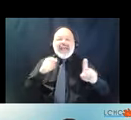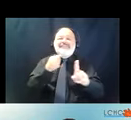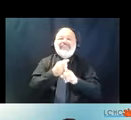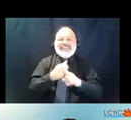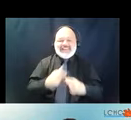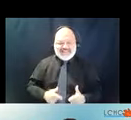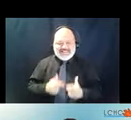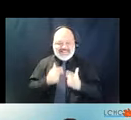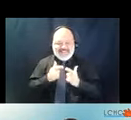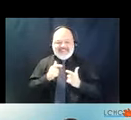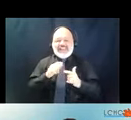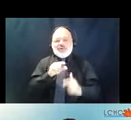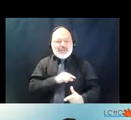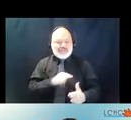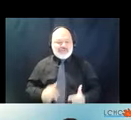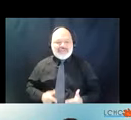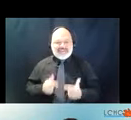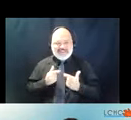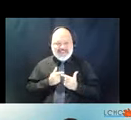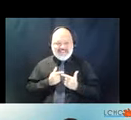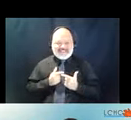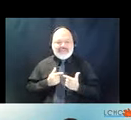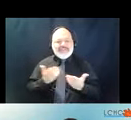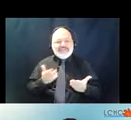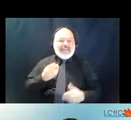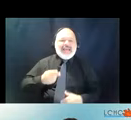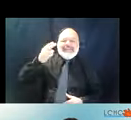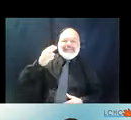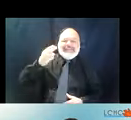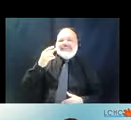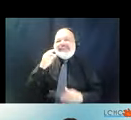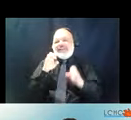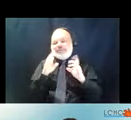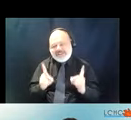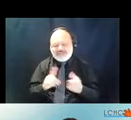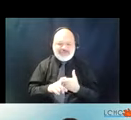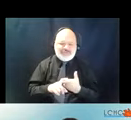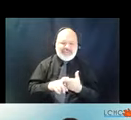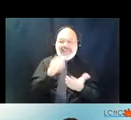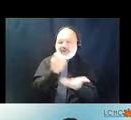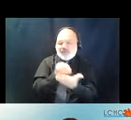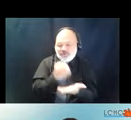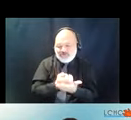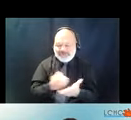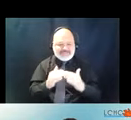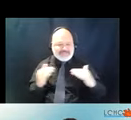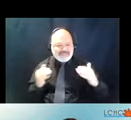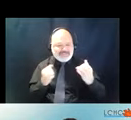is everything from access to high quality education, high quality healthcare, economic stabilities and